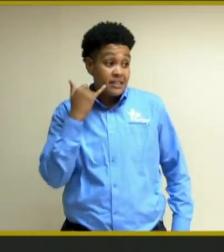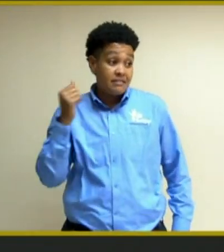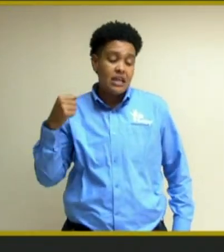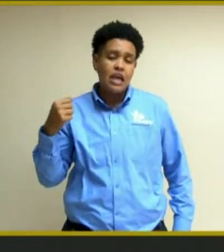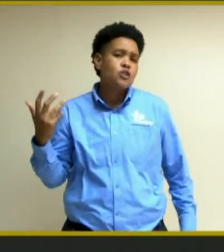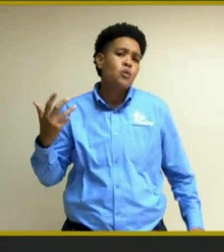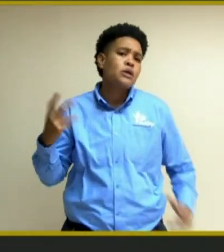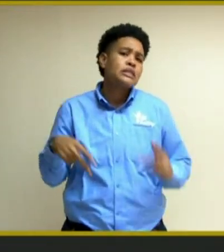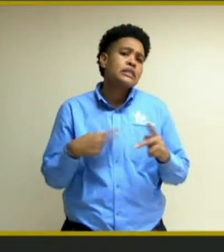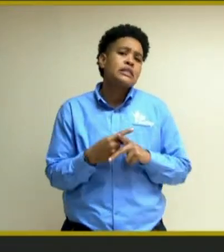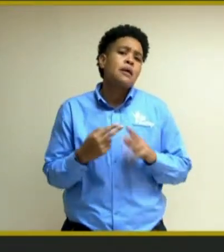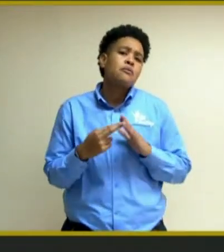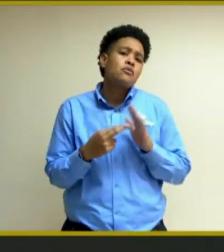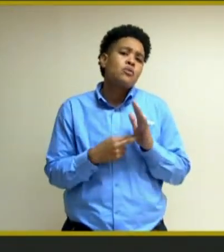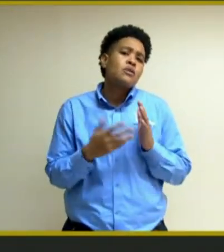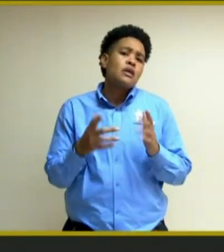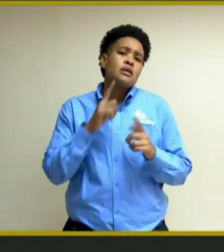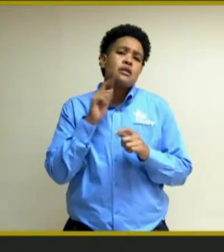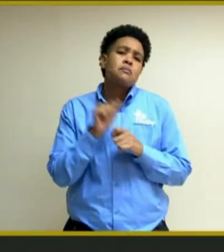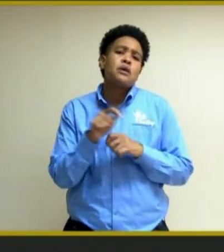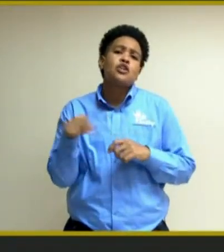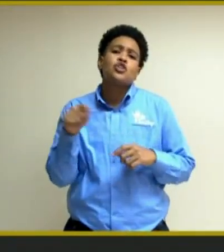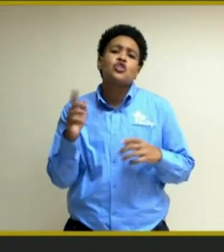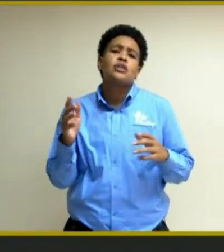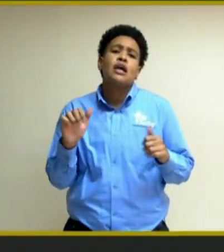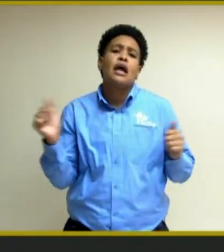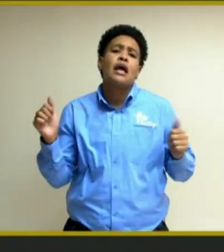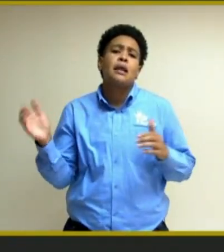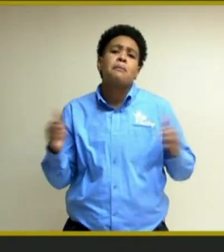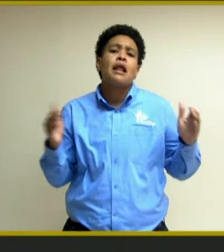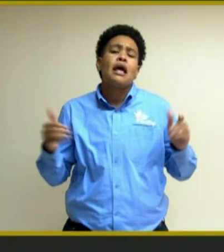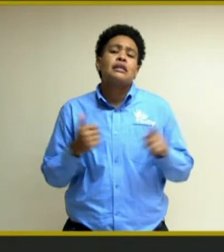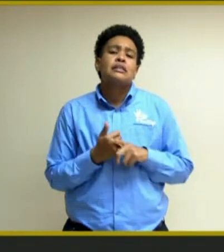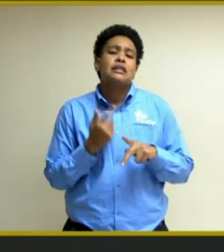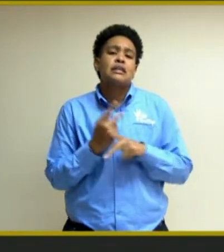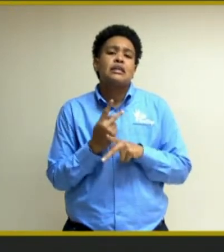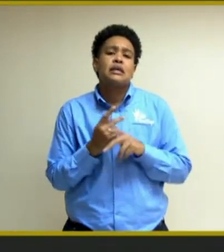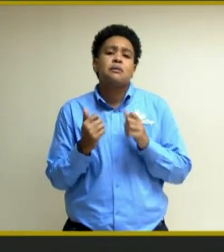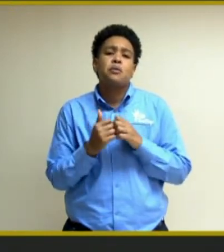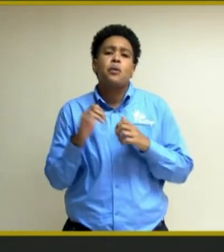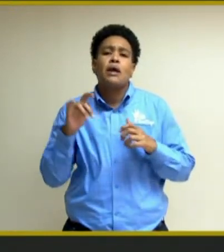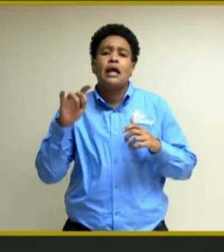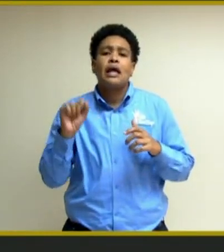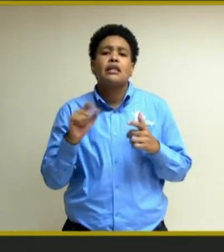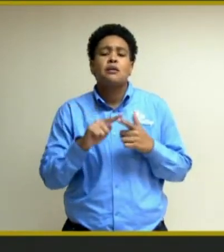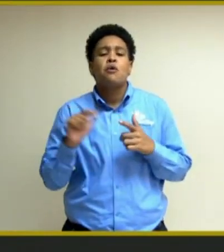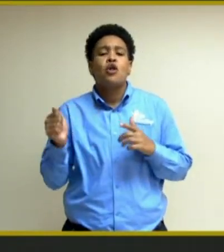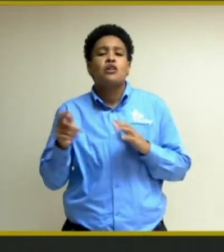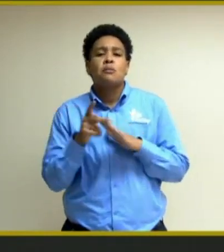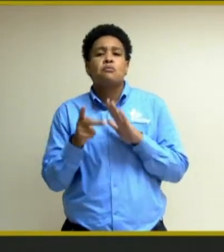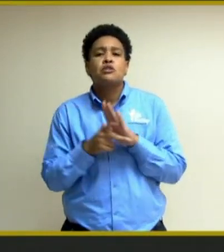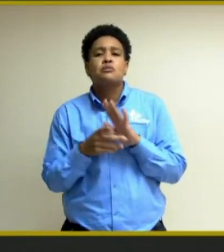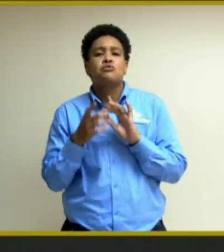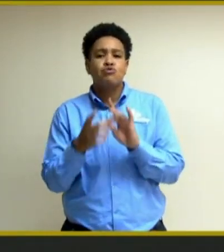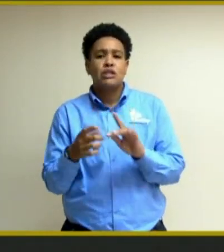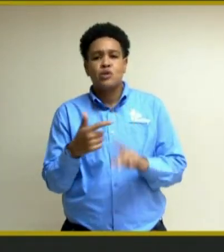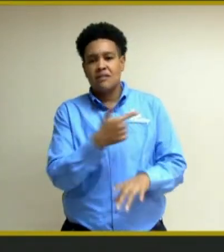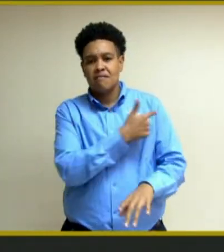what sort of measures are in place to ensure that any such plans are in keeping with the ethics and other principles of the vaccination